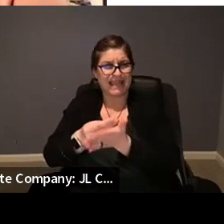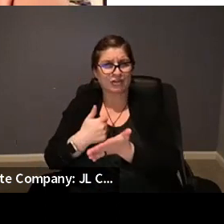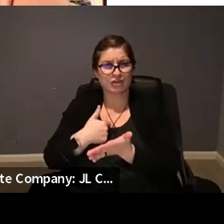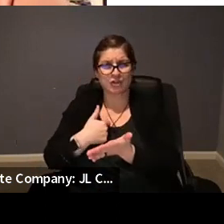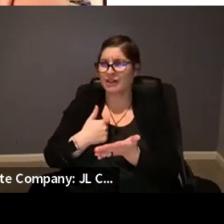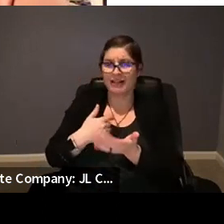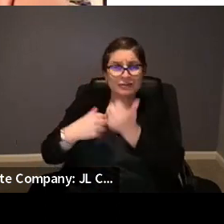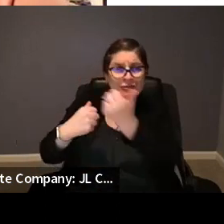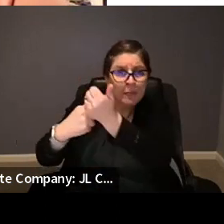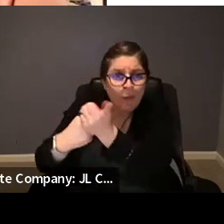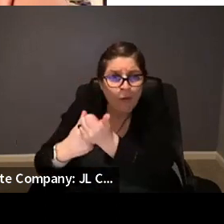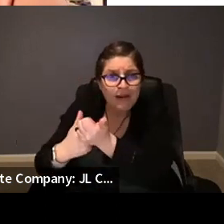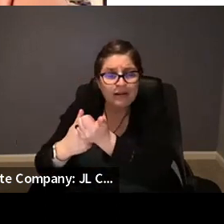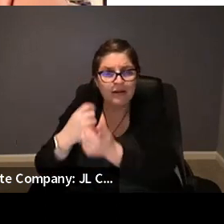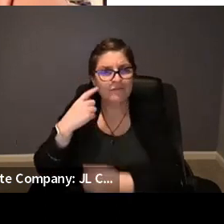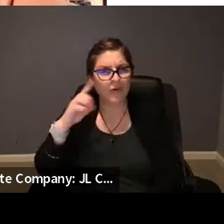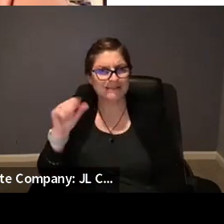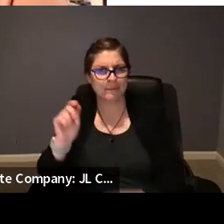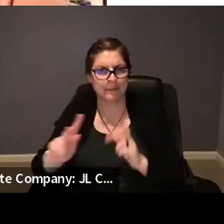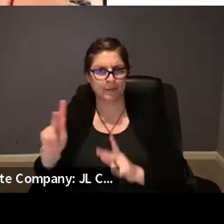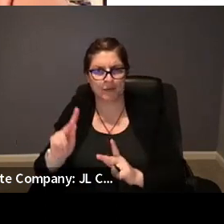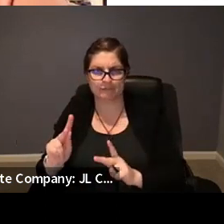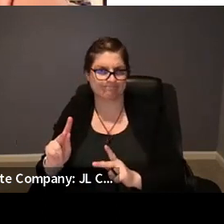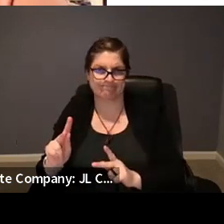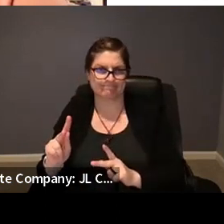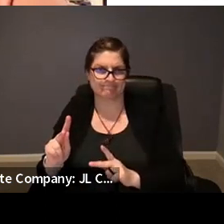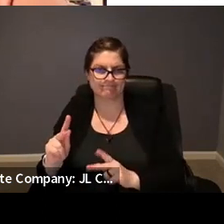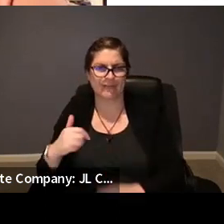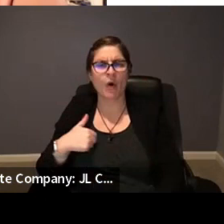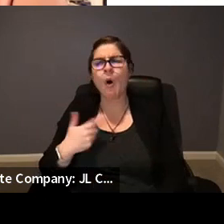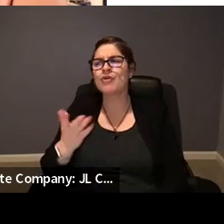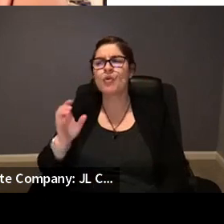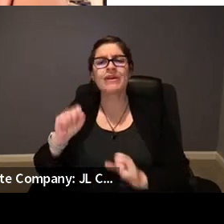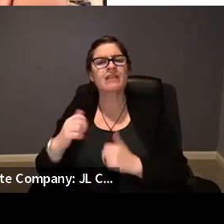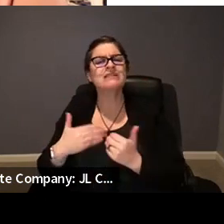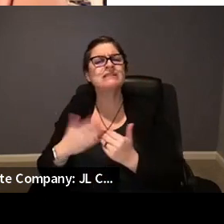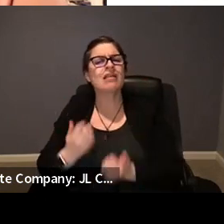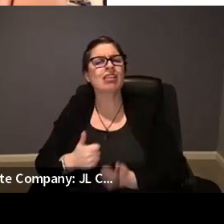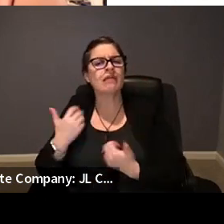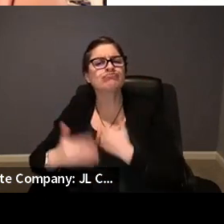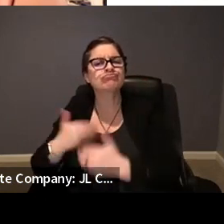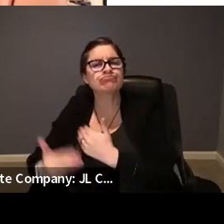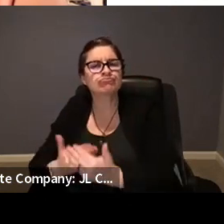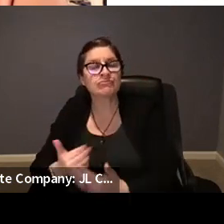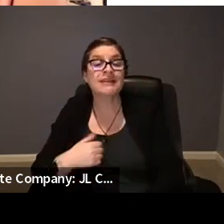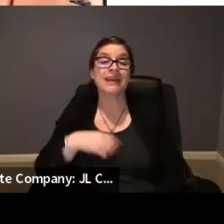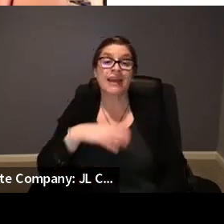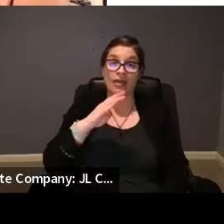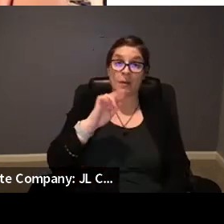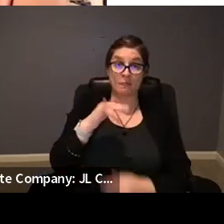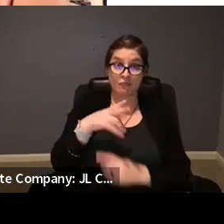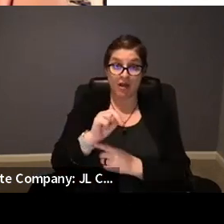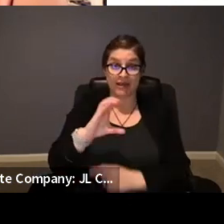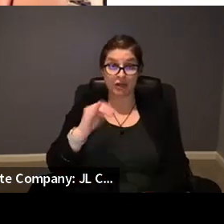we are being given as disabled people so that we can live our lives. And a lot of these movies, and the Bryan Cranston movie, The Upside, is